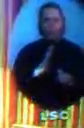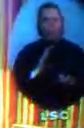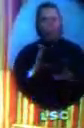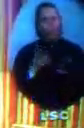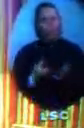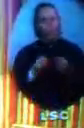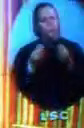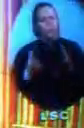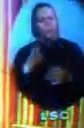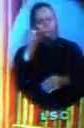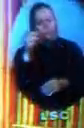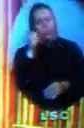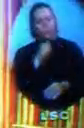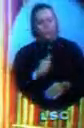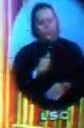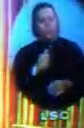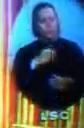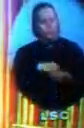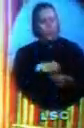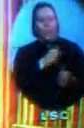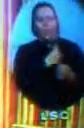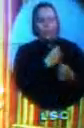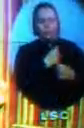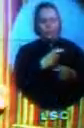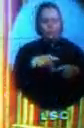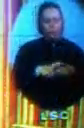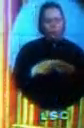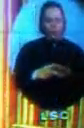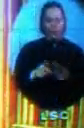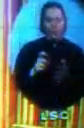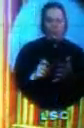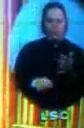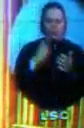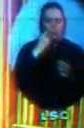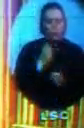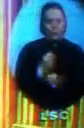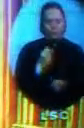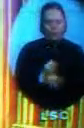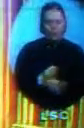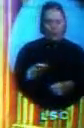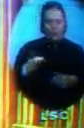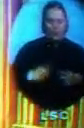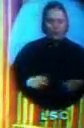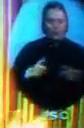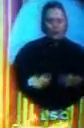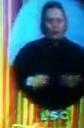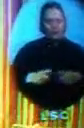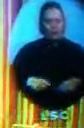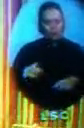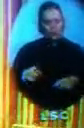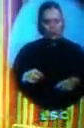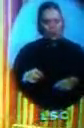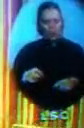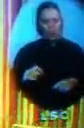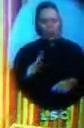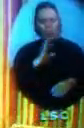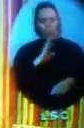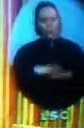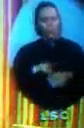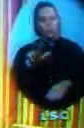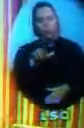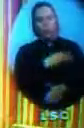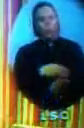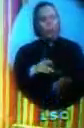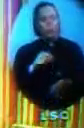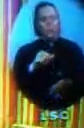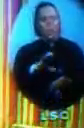Canadian Forces to do the jobs that we give them to do. The Honourable Member pulls out this figure under the air of $3 billion that somebody who has not been involved in the program for